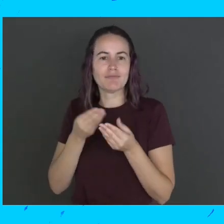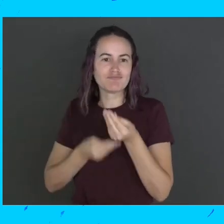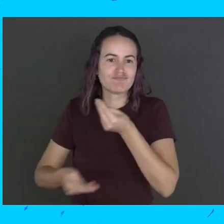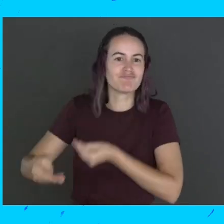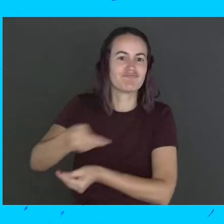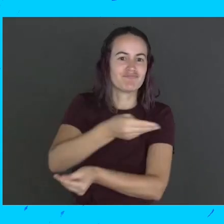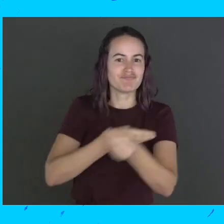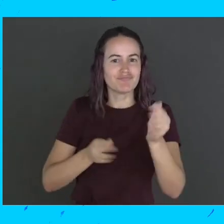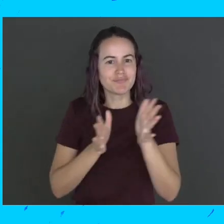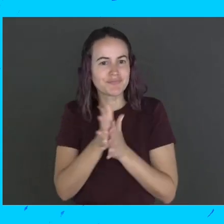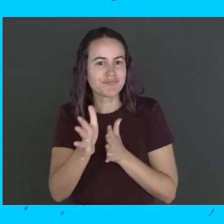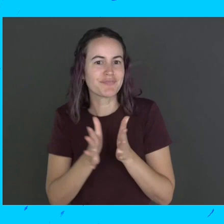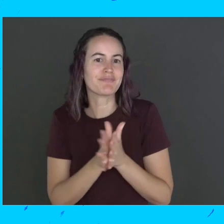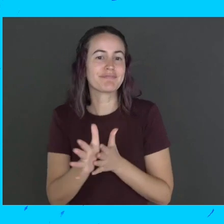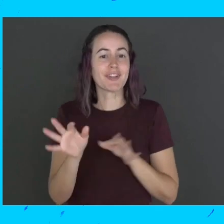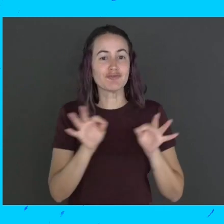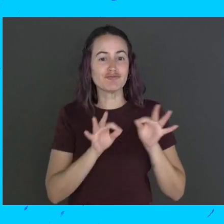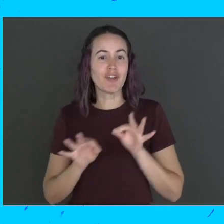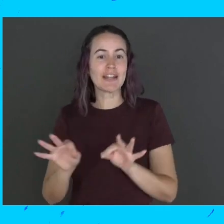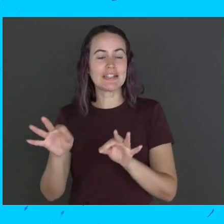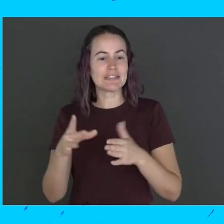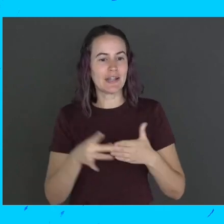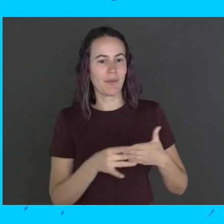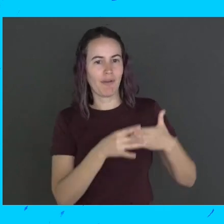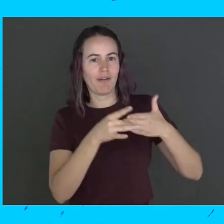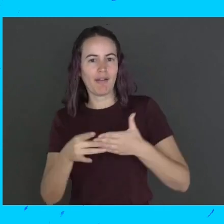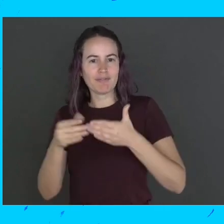lead us into our next phase.